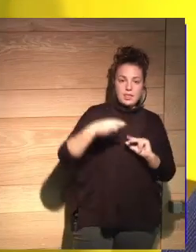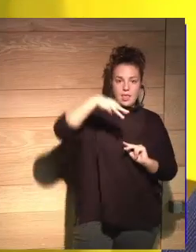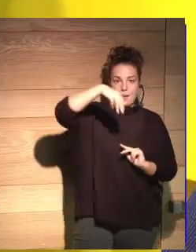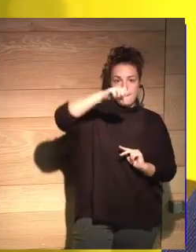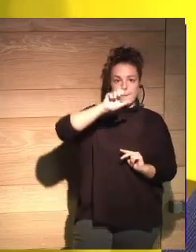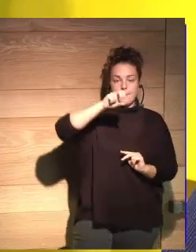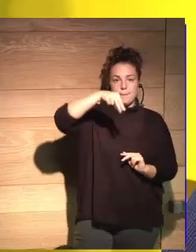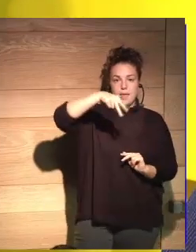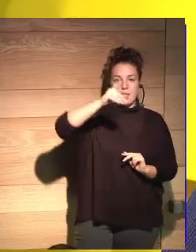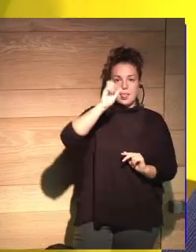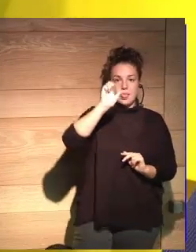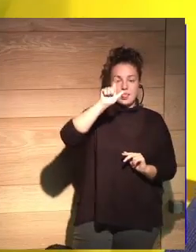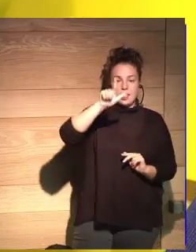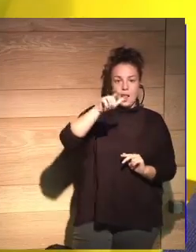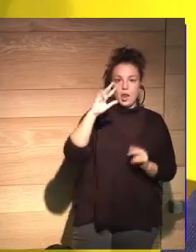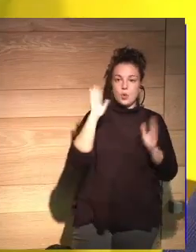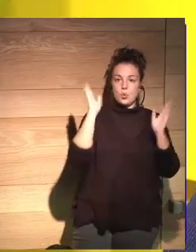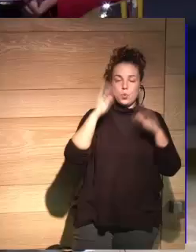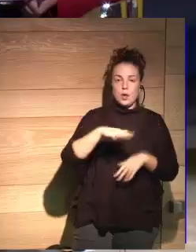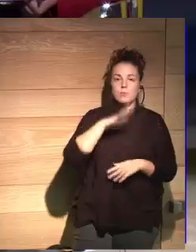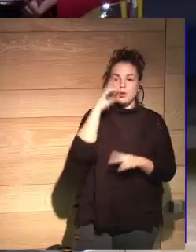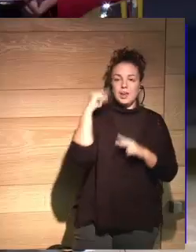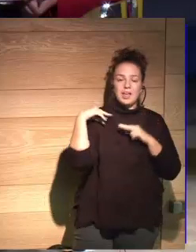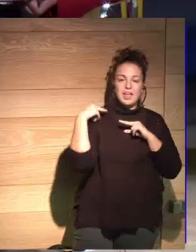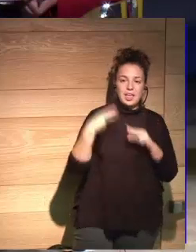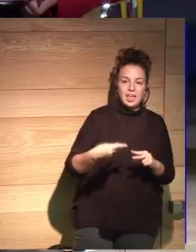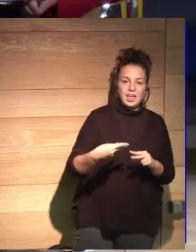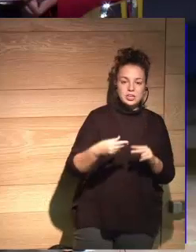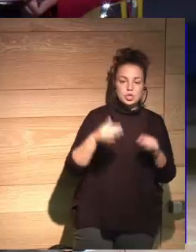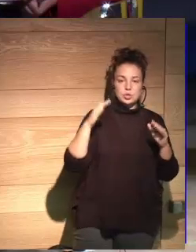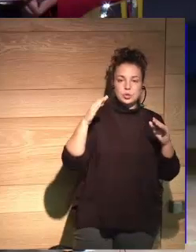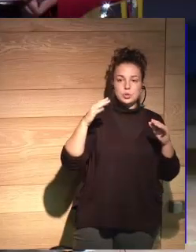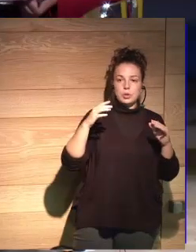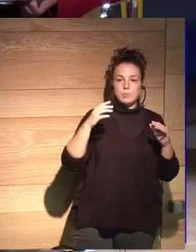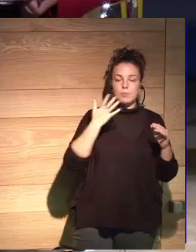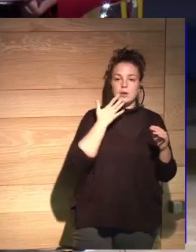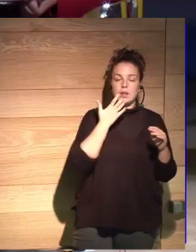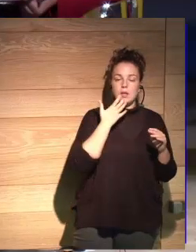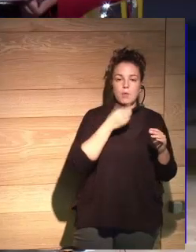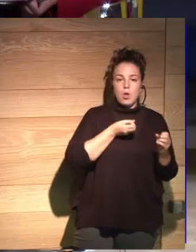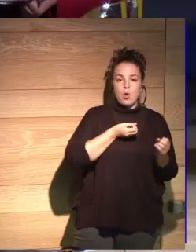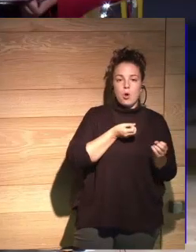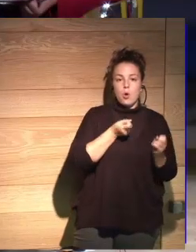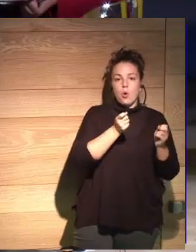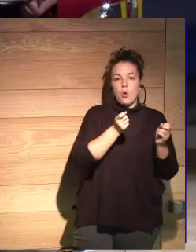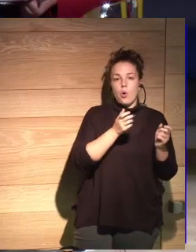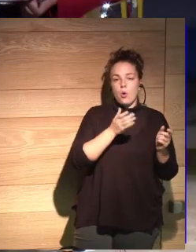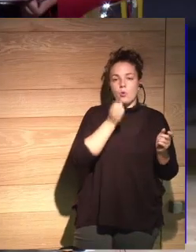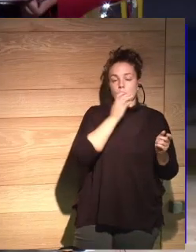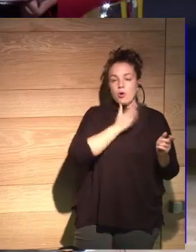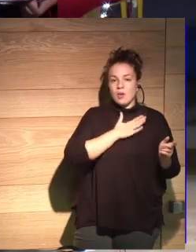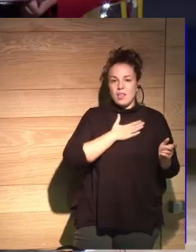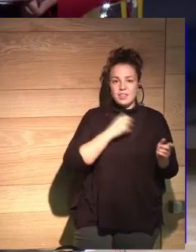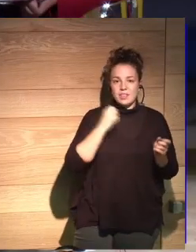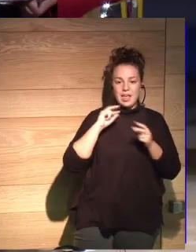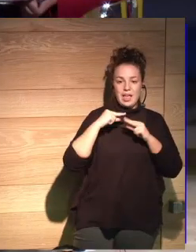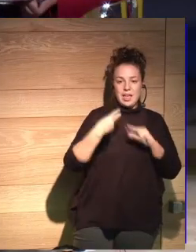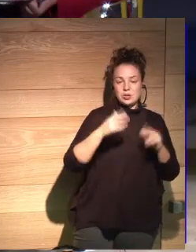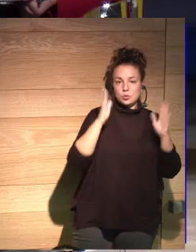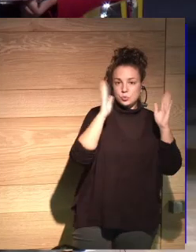a simple Mendelian heritage. So there's not a gene for being decent or for being honest. So